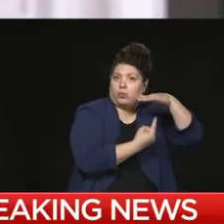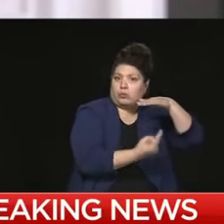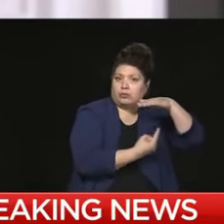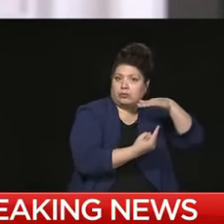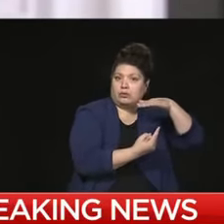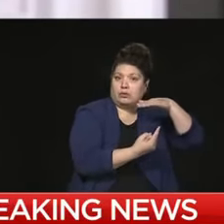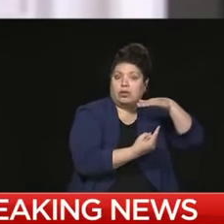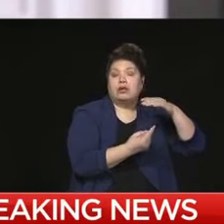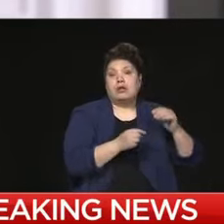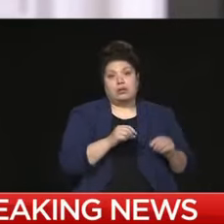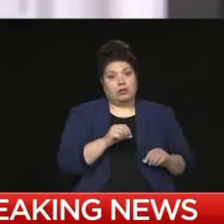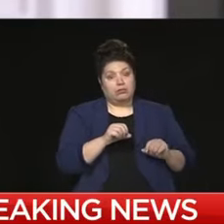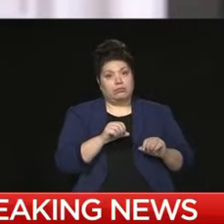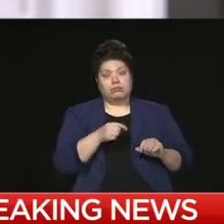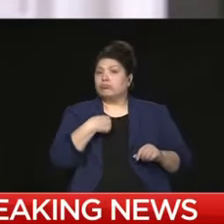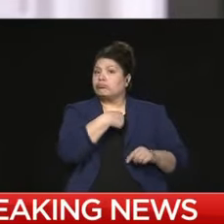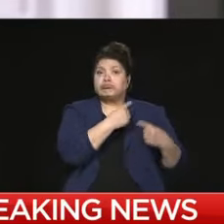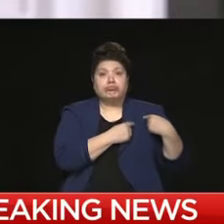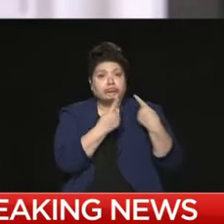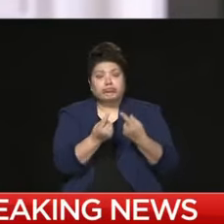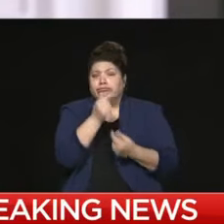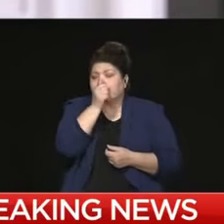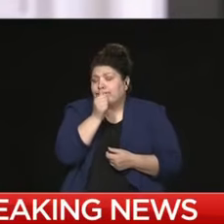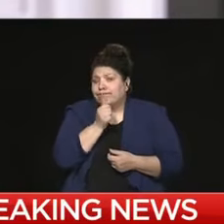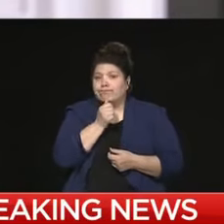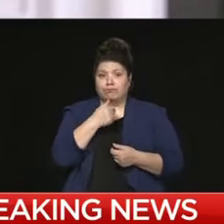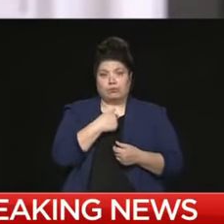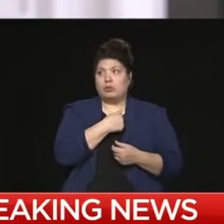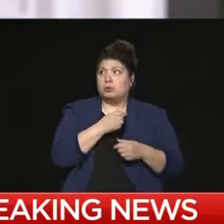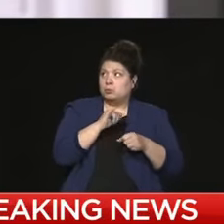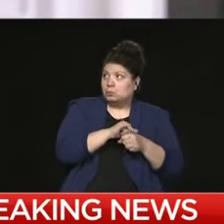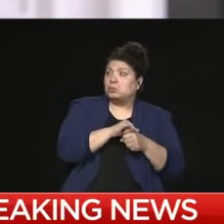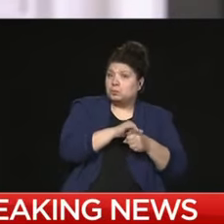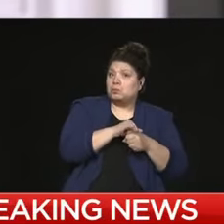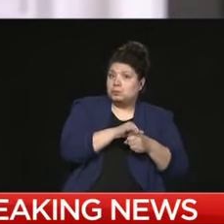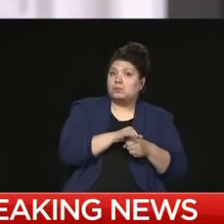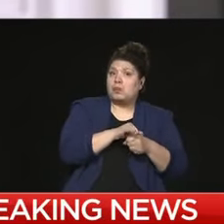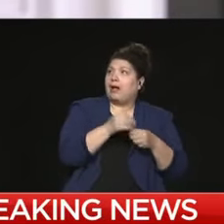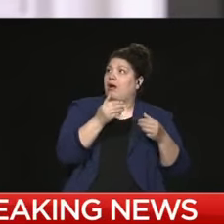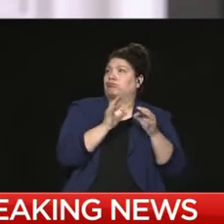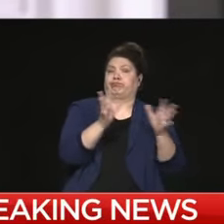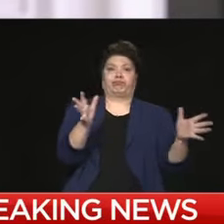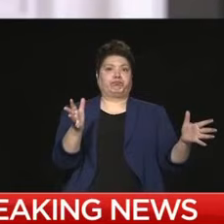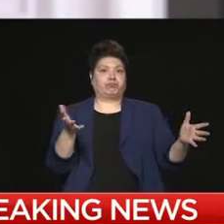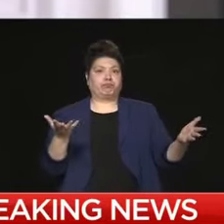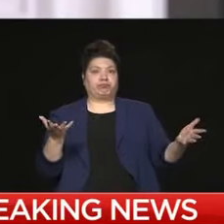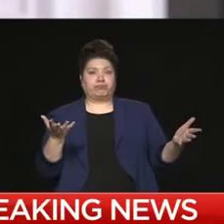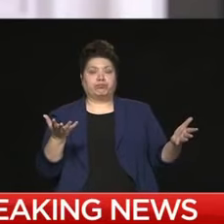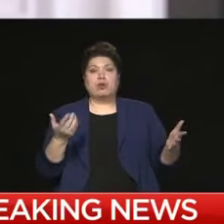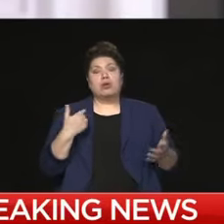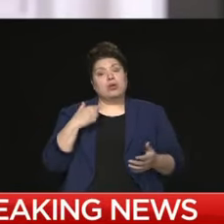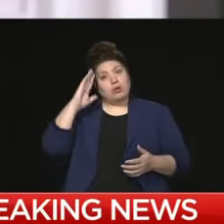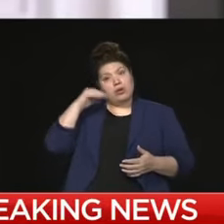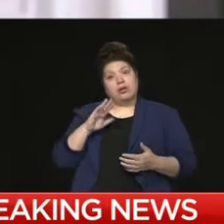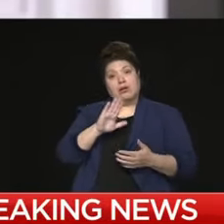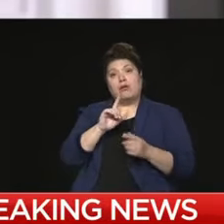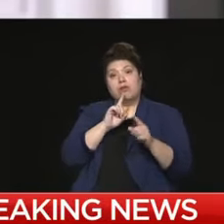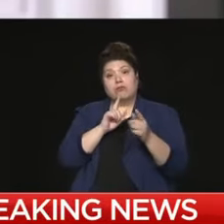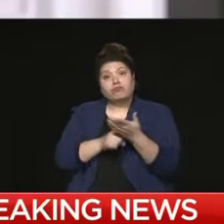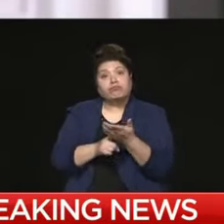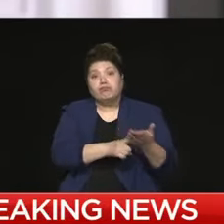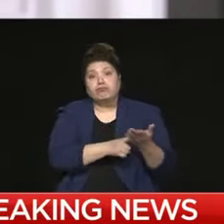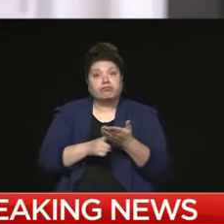and have everything that we've done these past weeks be for nothing. We know that there are lots of conversations to be